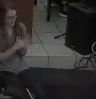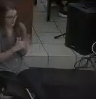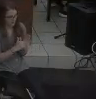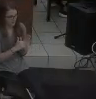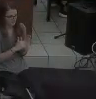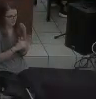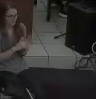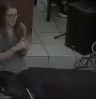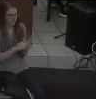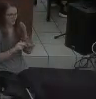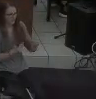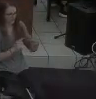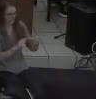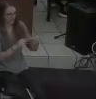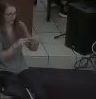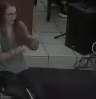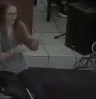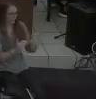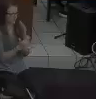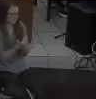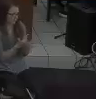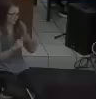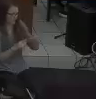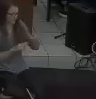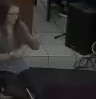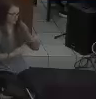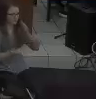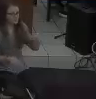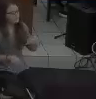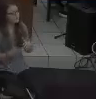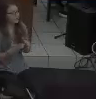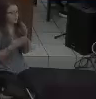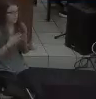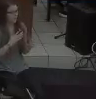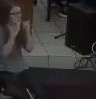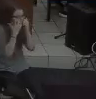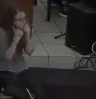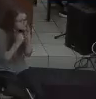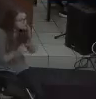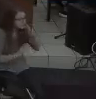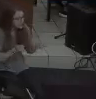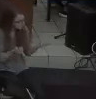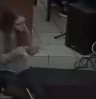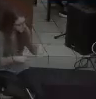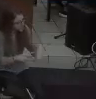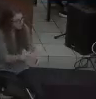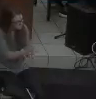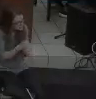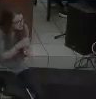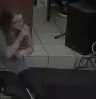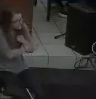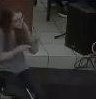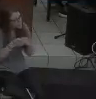Amen. So, my dear ones, come and receive the gifts of God for you